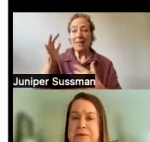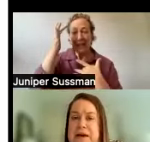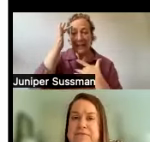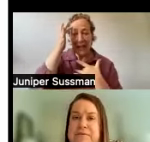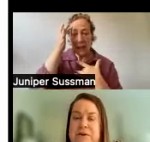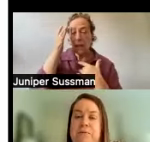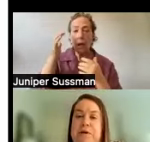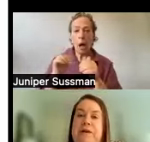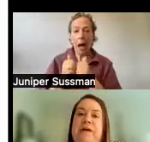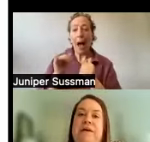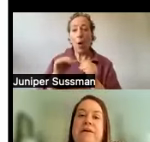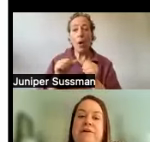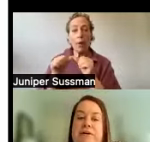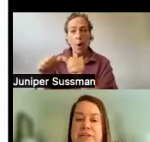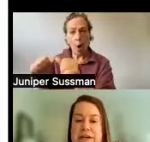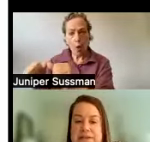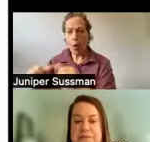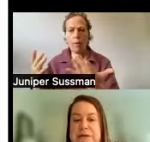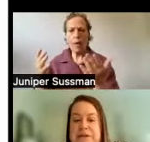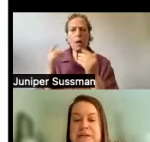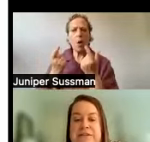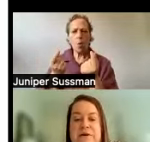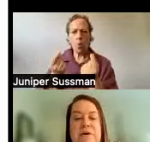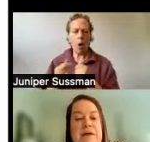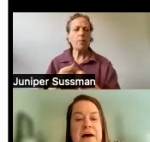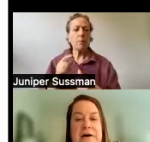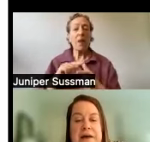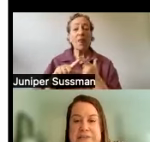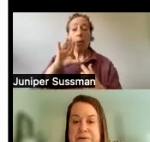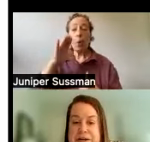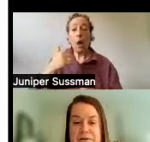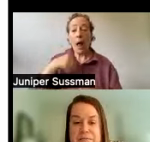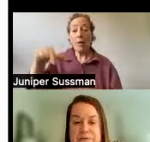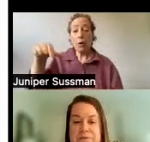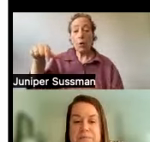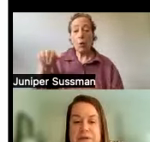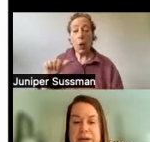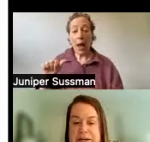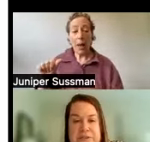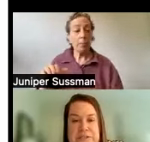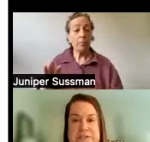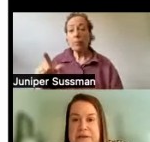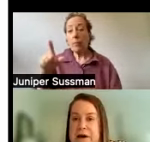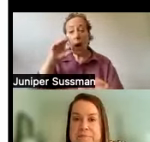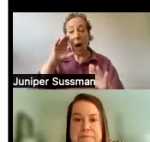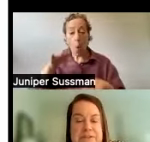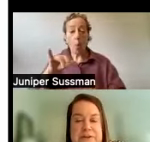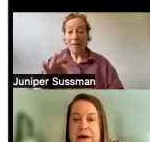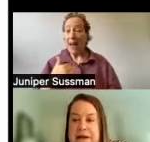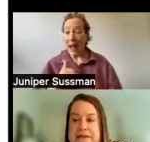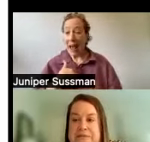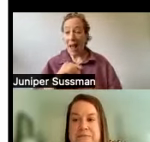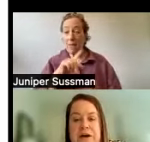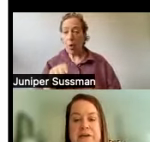end, we will have sort of an open question and answer period. So as noted, I hope you will put any questions that pop up into